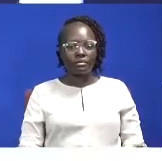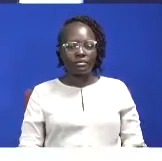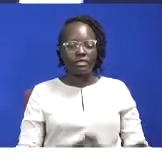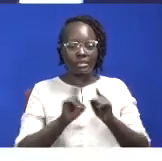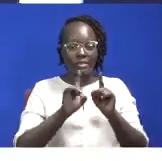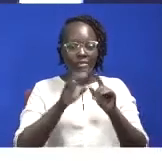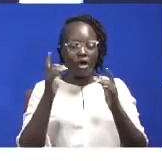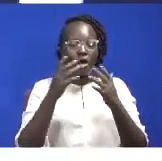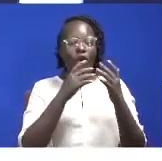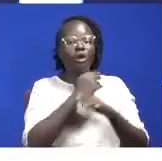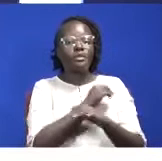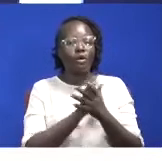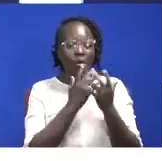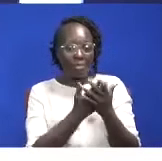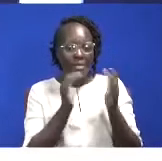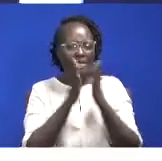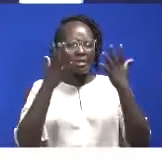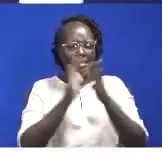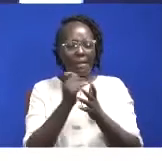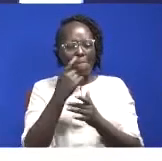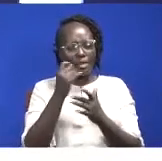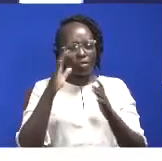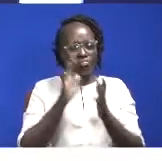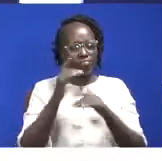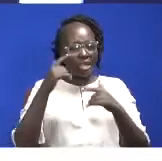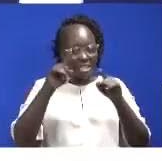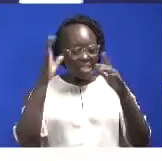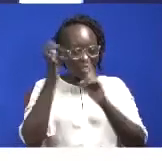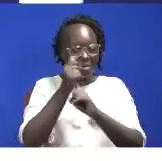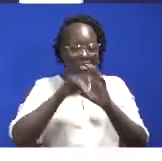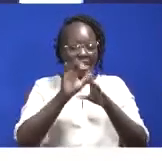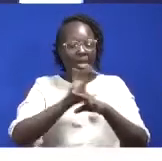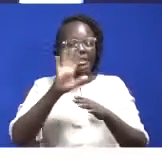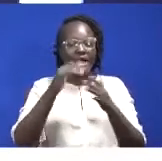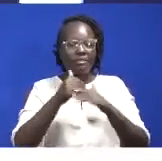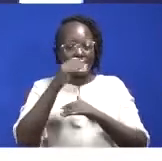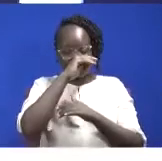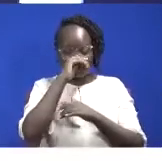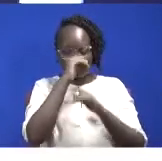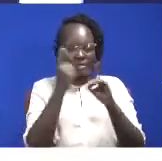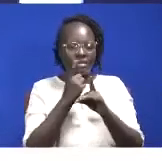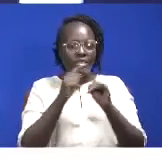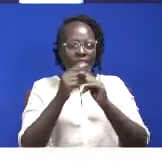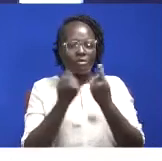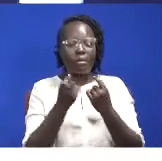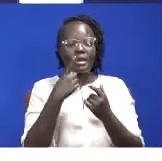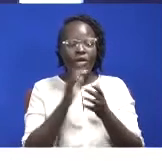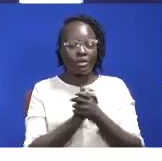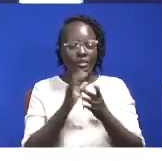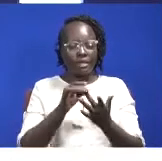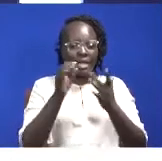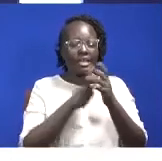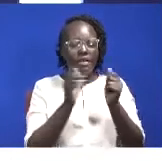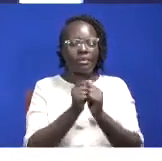National Hospital in Nairobi are celebrating a medical milestone in their career after a multidisciplinary team of medical specialists led by Dr.